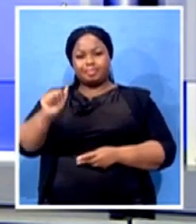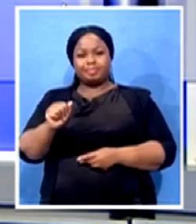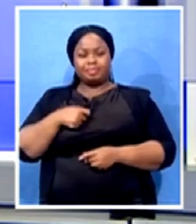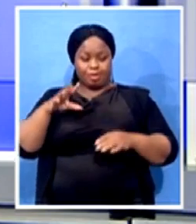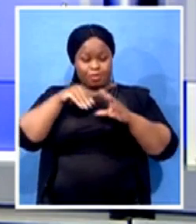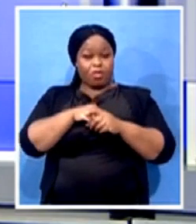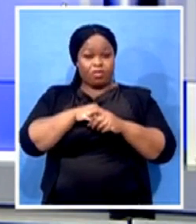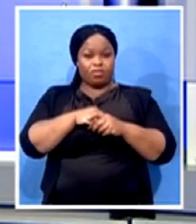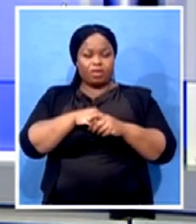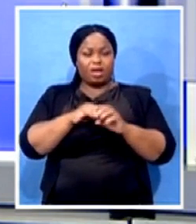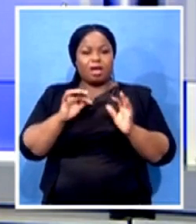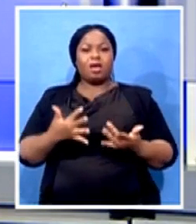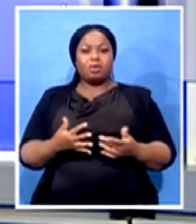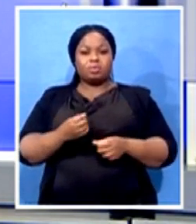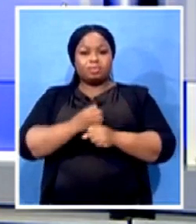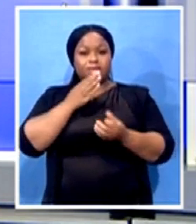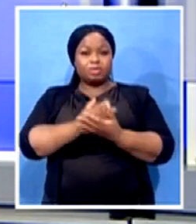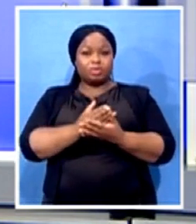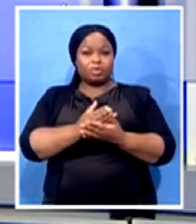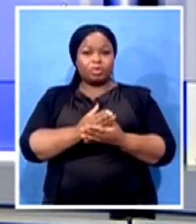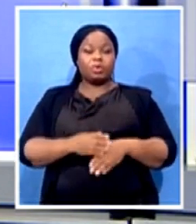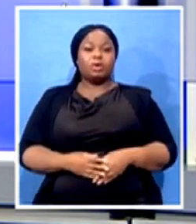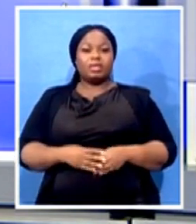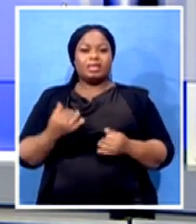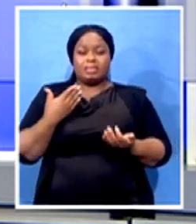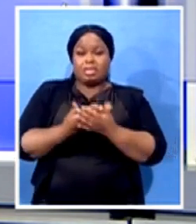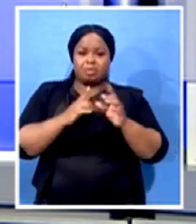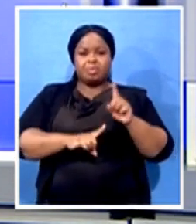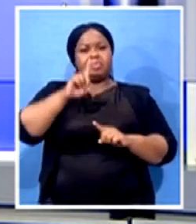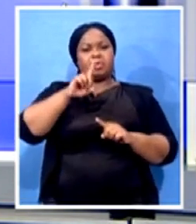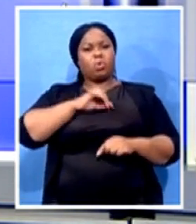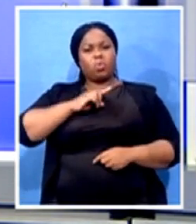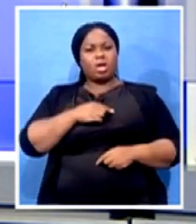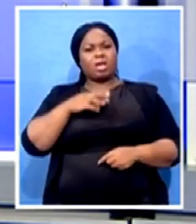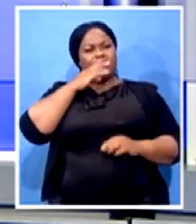is successful for someone whose real identity is so questionable?